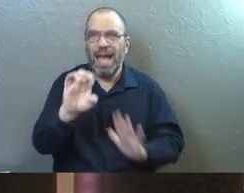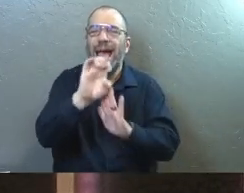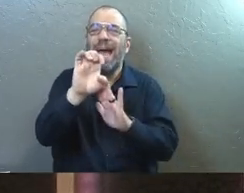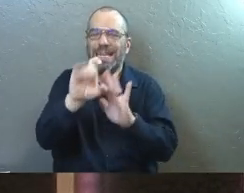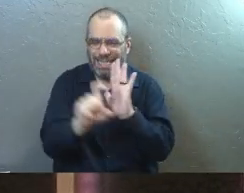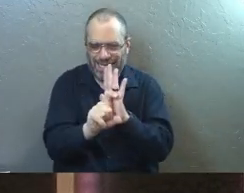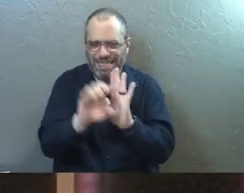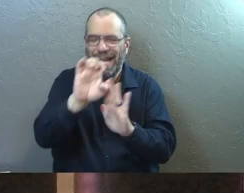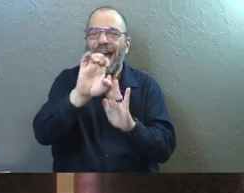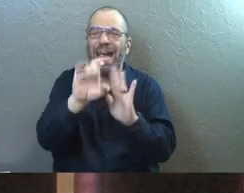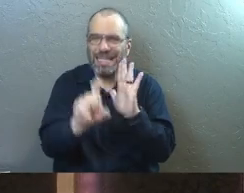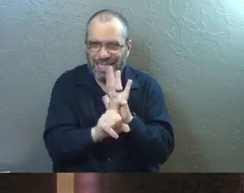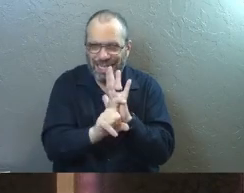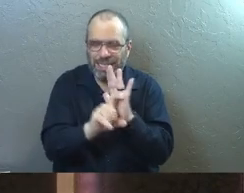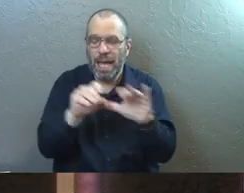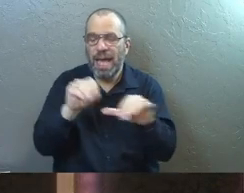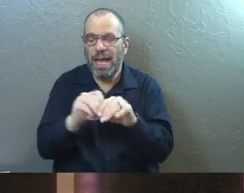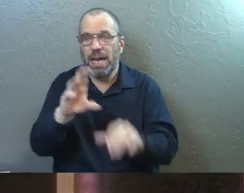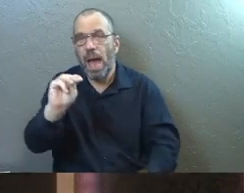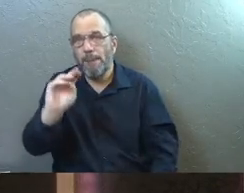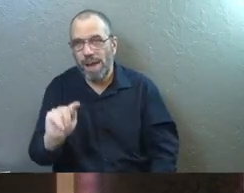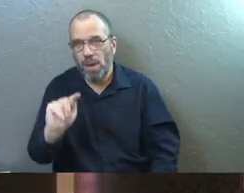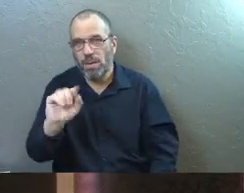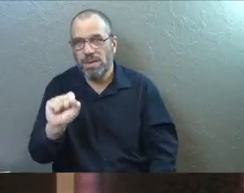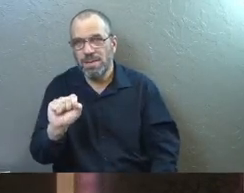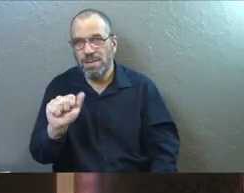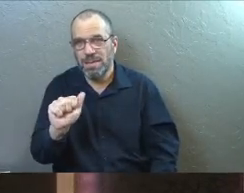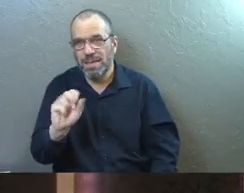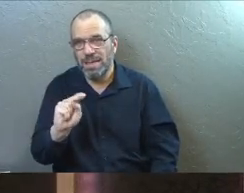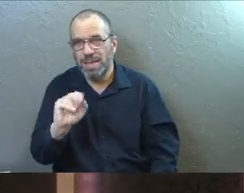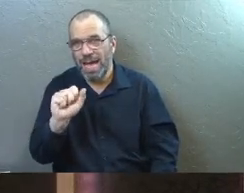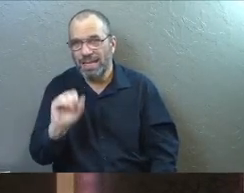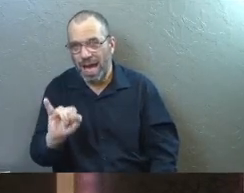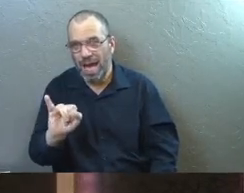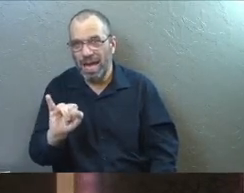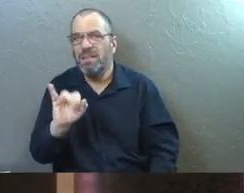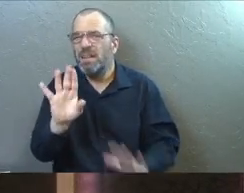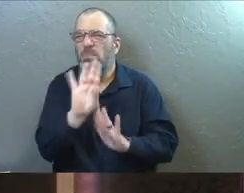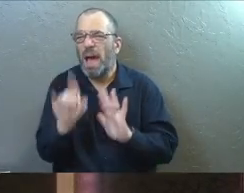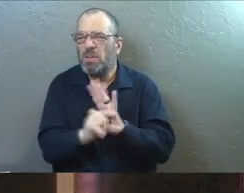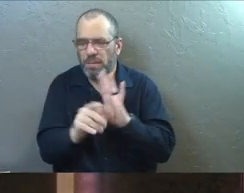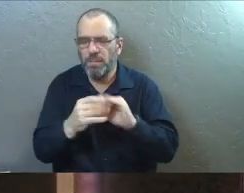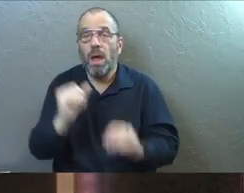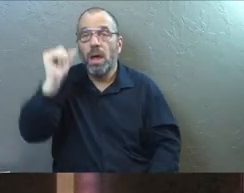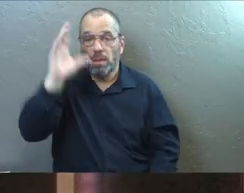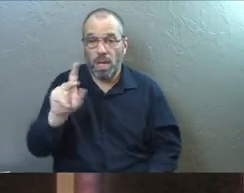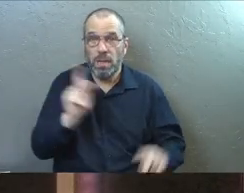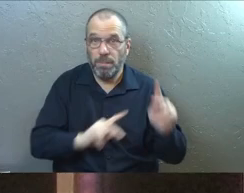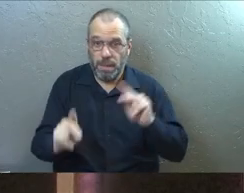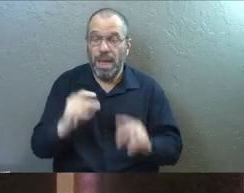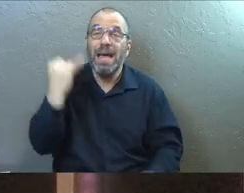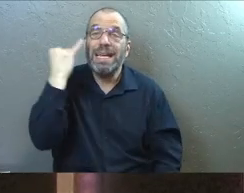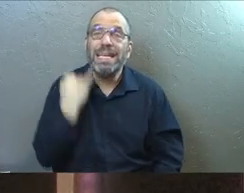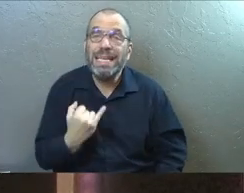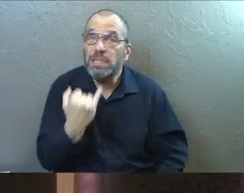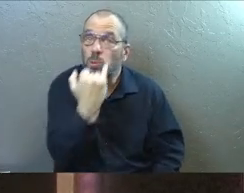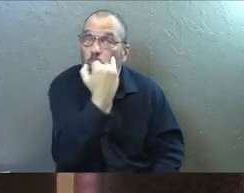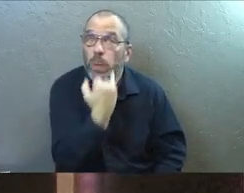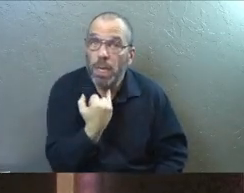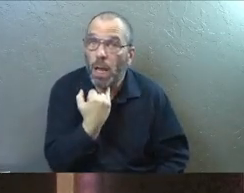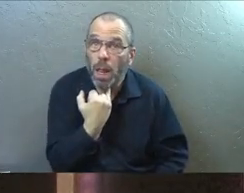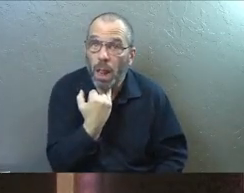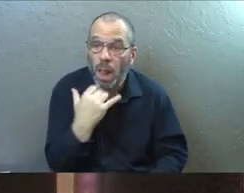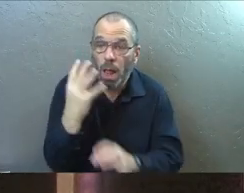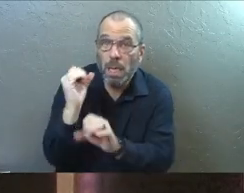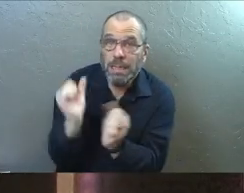not reading all of this to you. I'm just giving you a background so you can understand. But when God's people, the Israelites, are